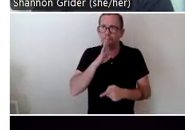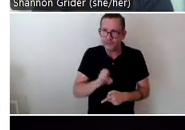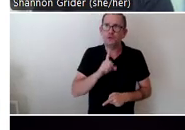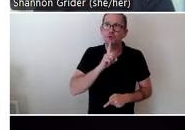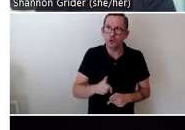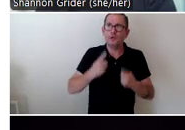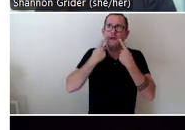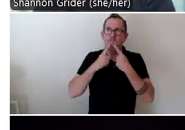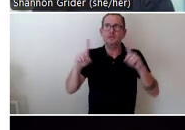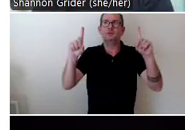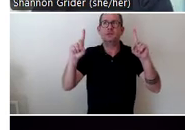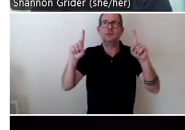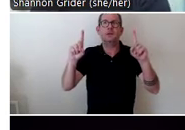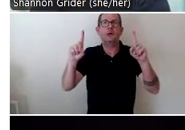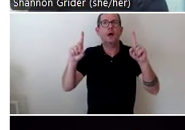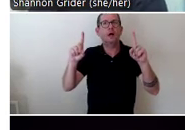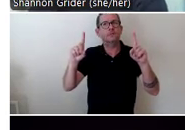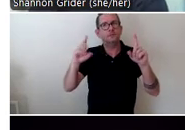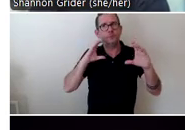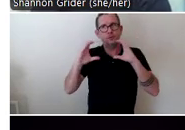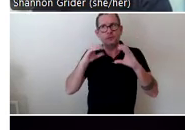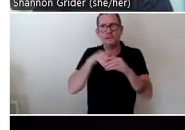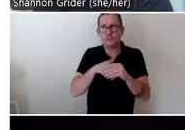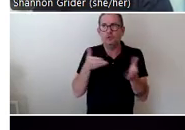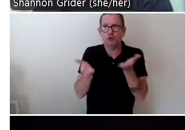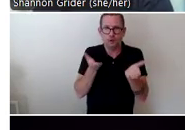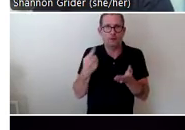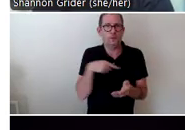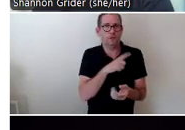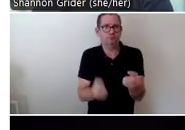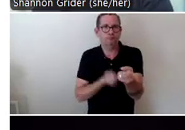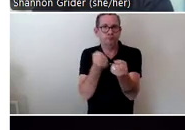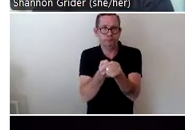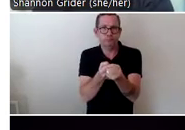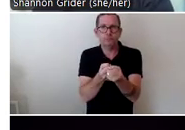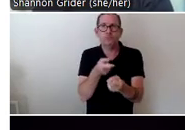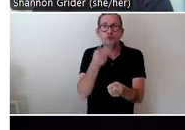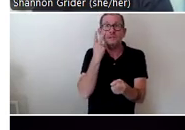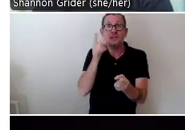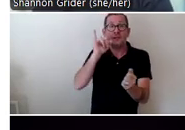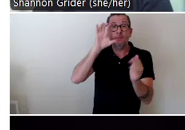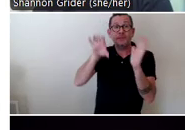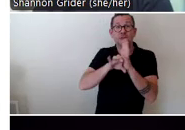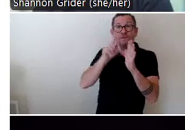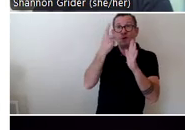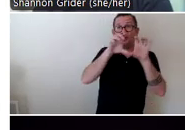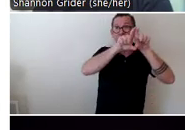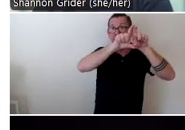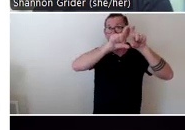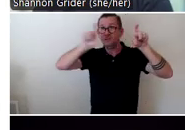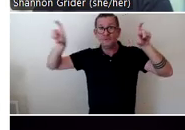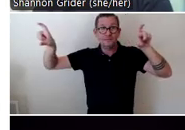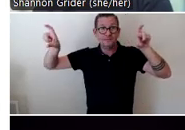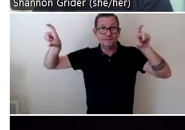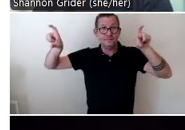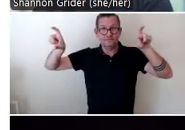It is our responsibility as the Community Mental Health Center to ensure that there is effective communication in